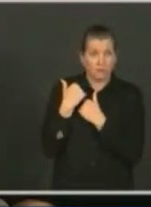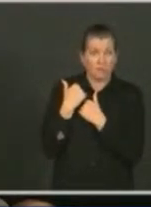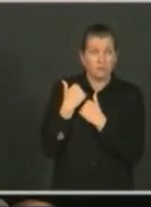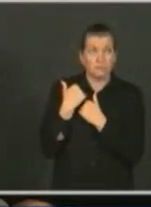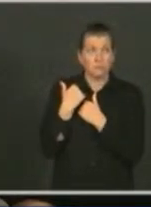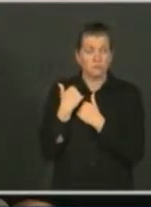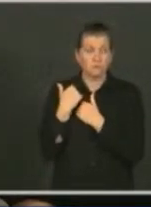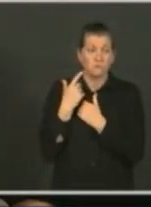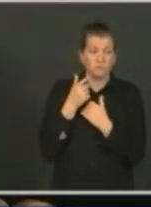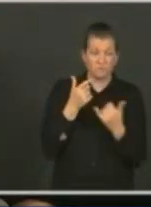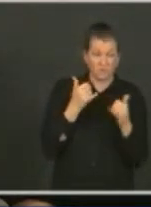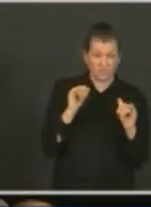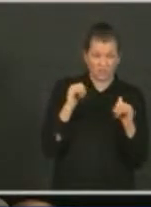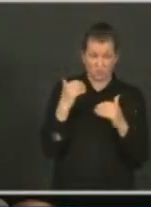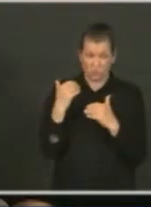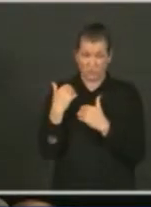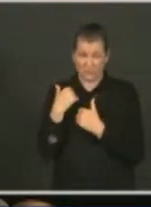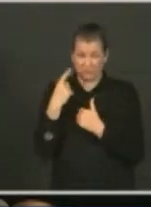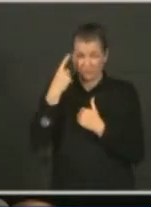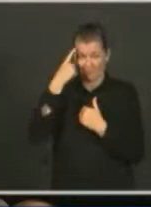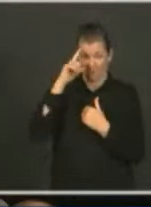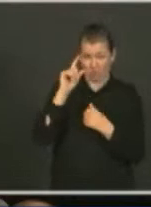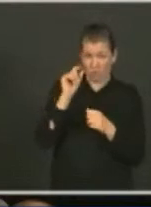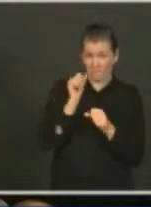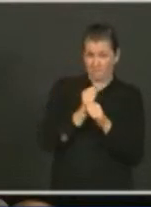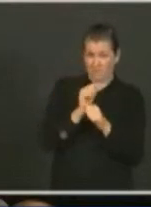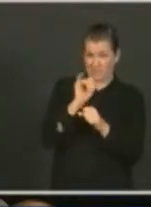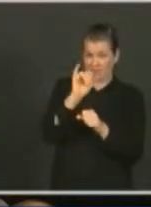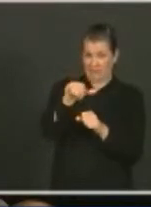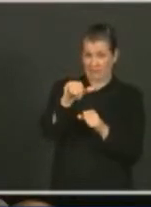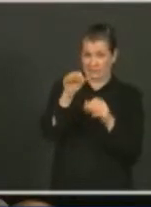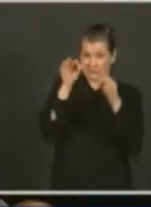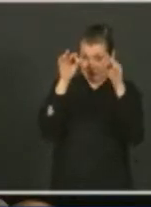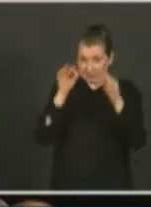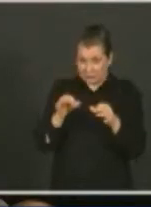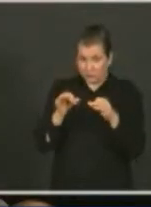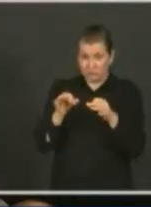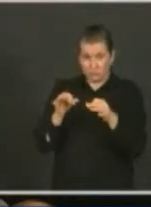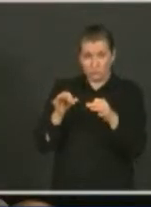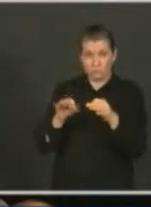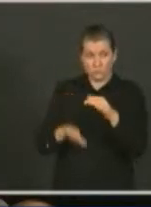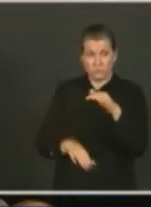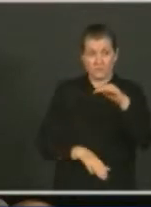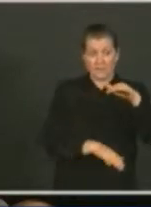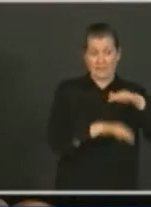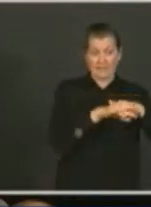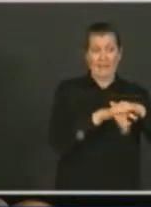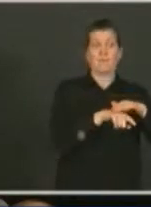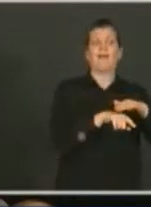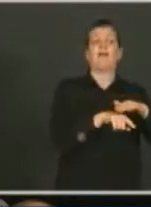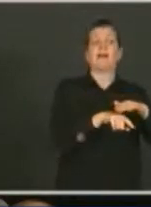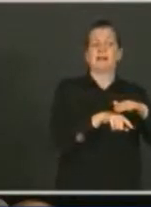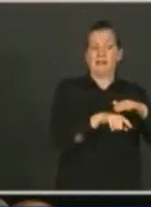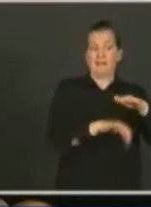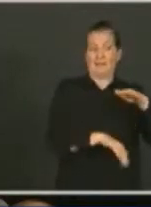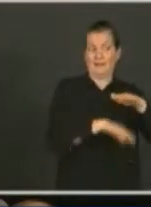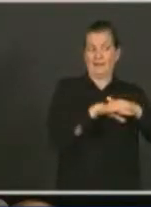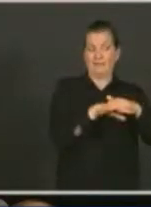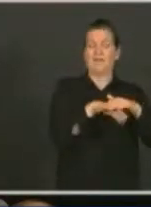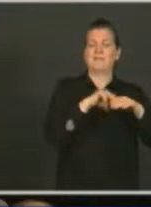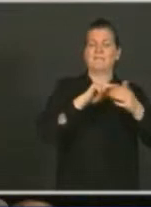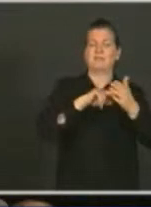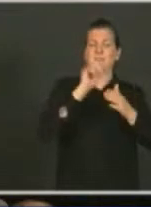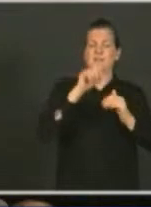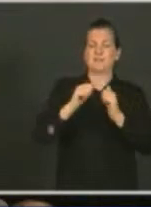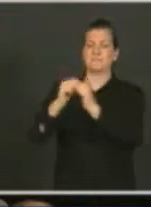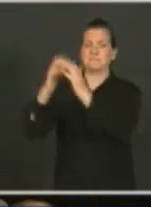for primarily making that call. When do you implement crisis standards of care, which in layman's terms is basically rationing